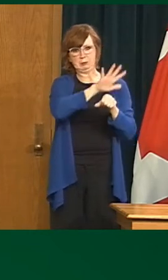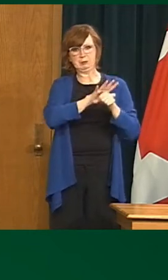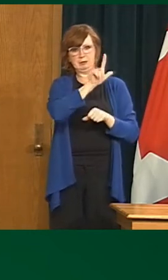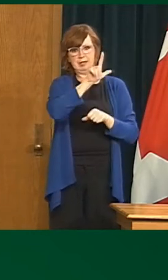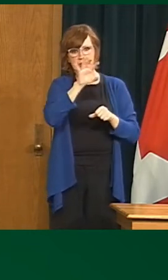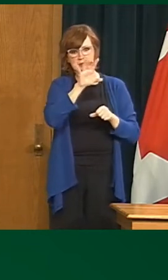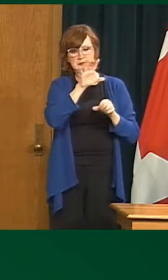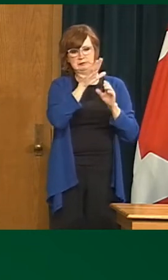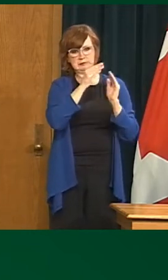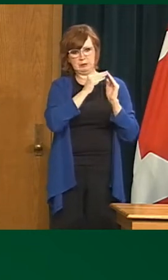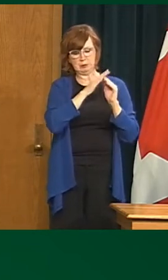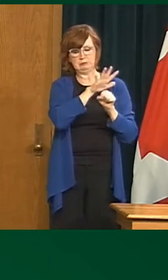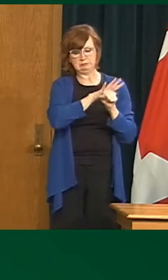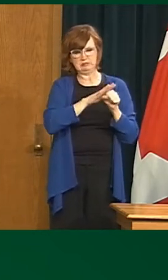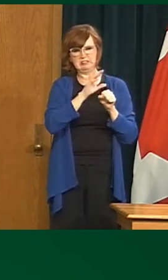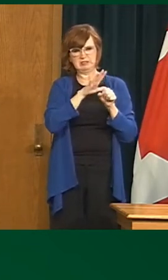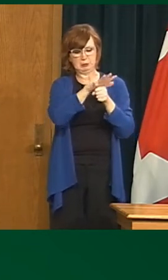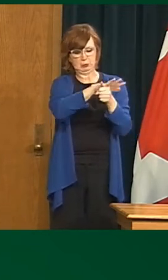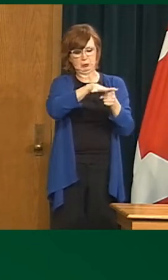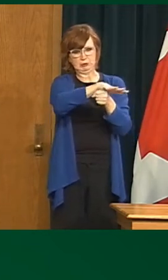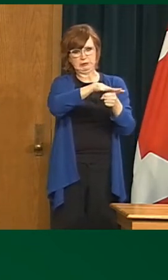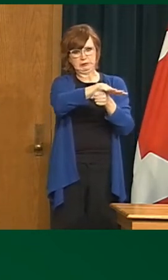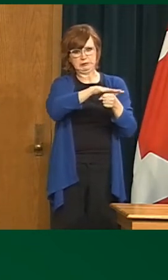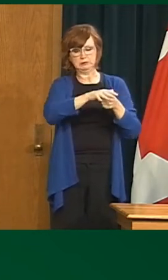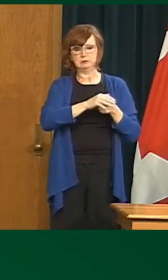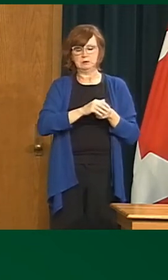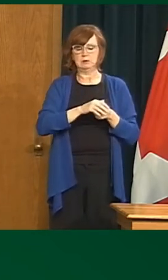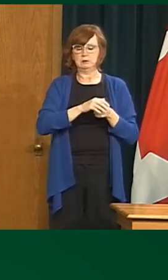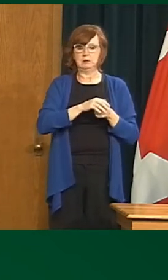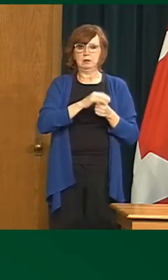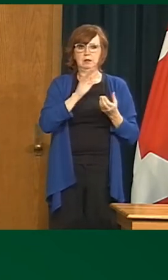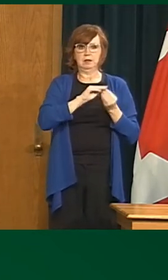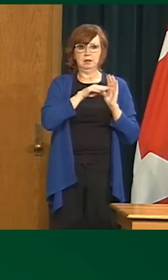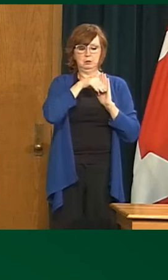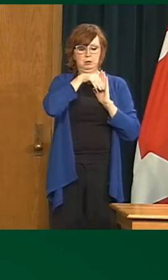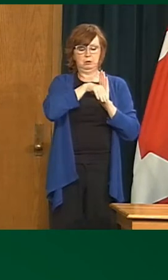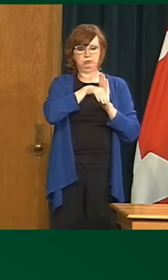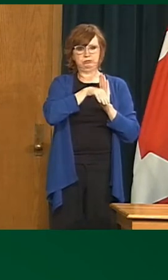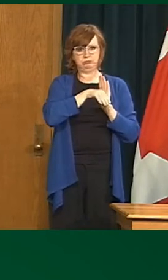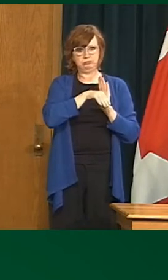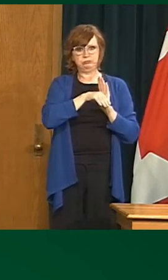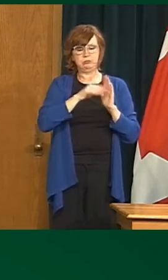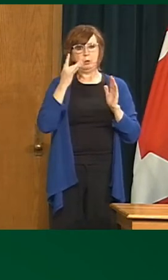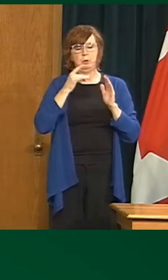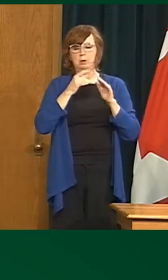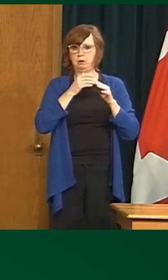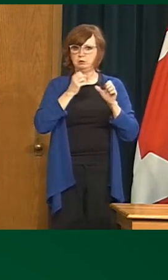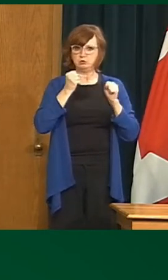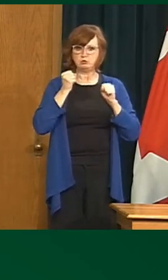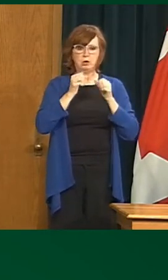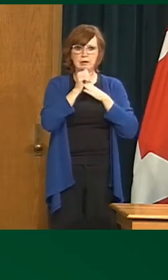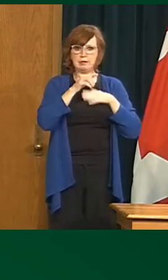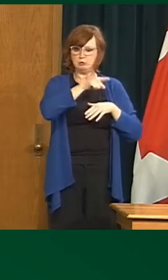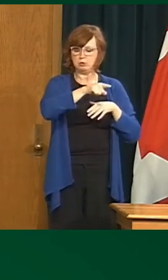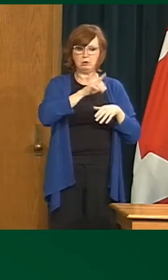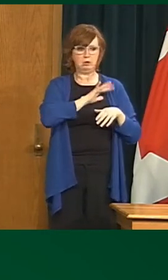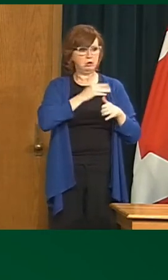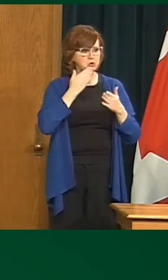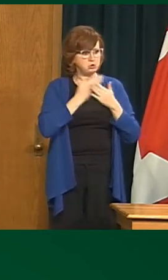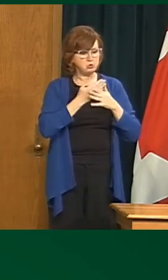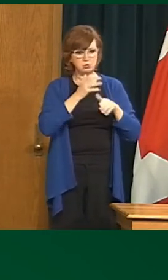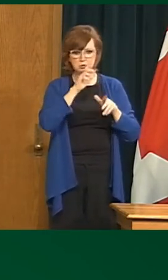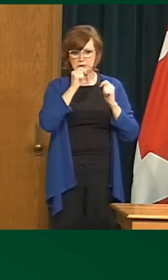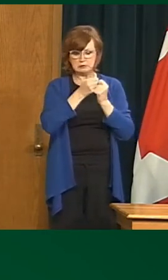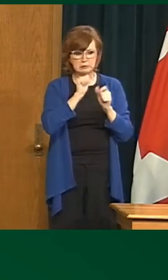Northern leadership, by health staff, public health in the North, with great support by the Saskatchewan Health Authority, by